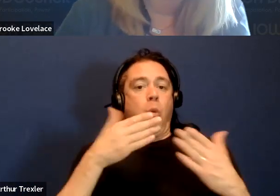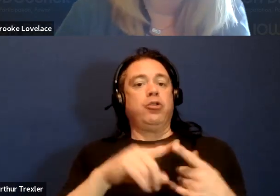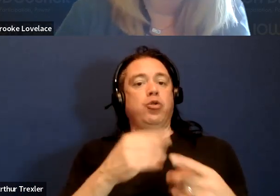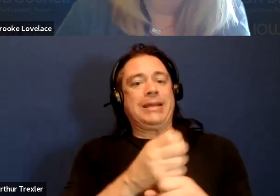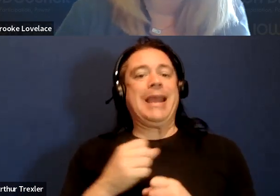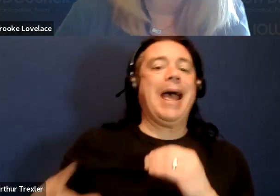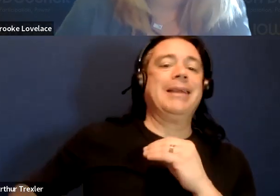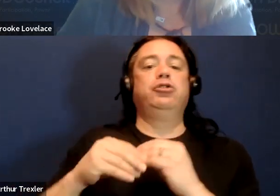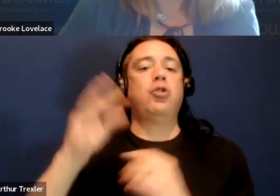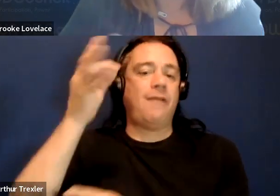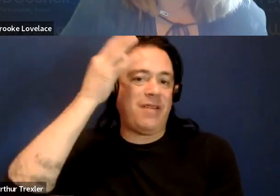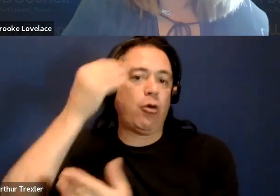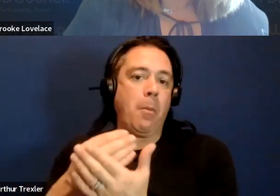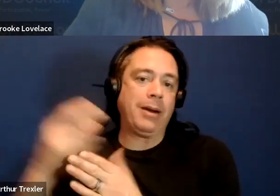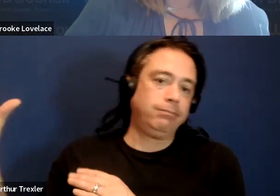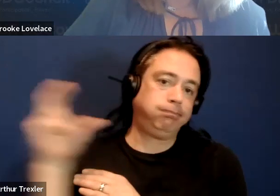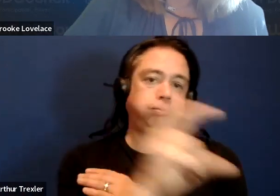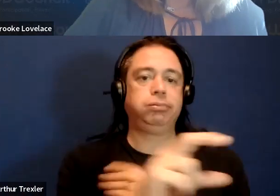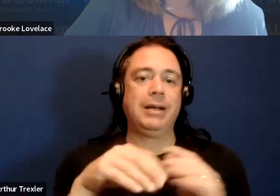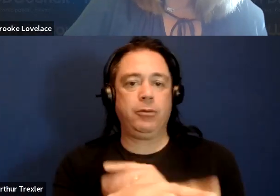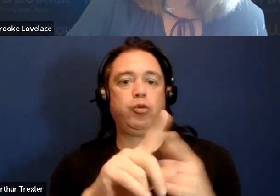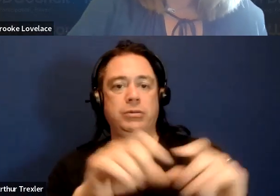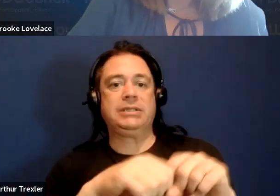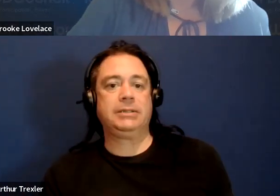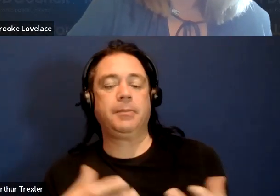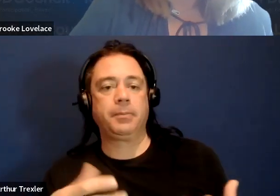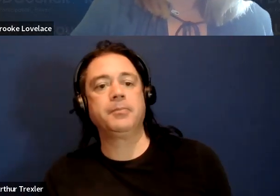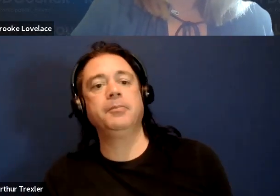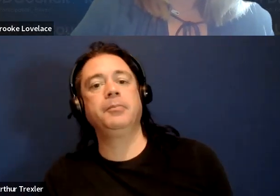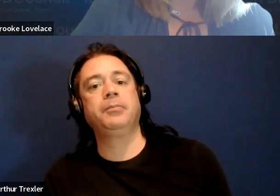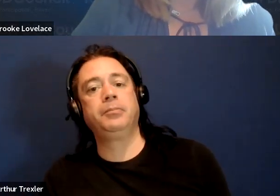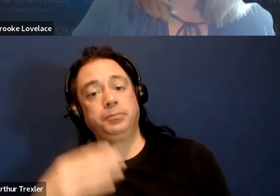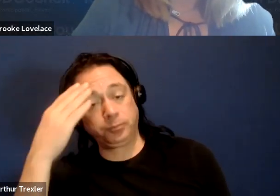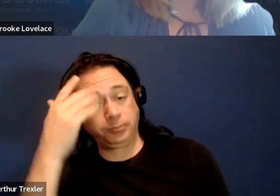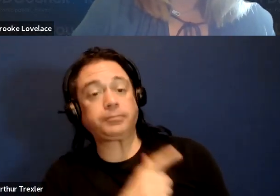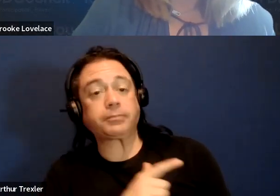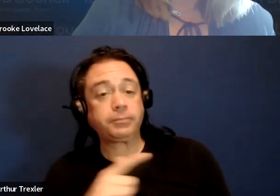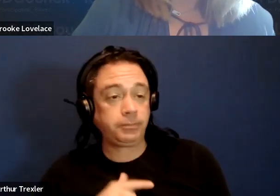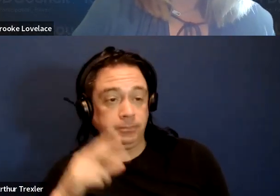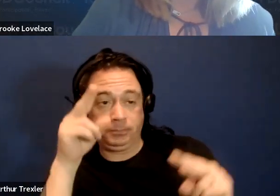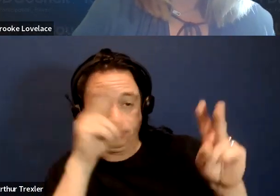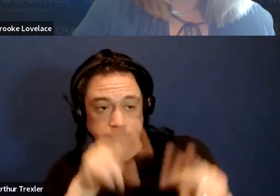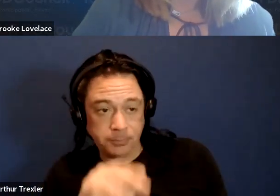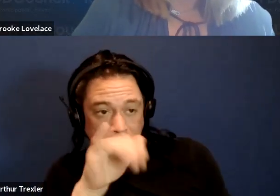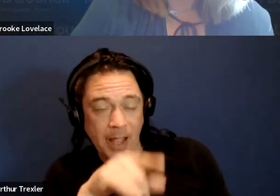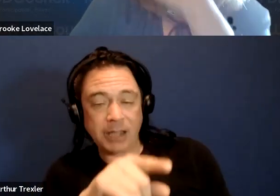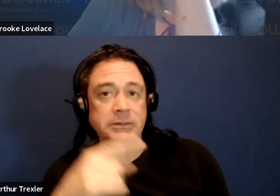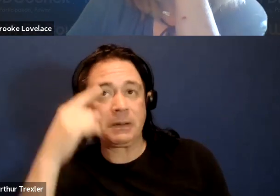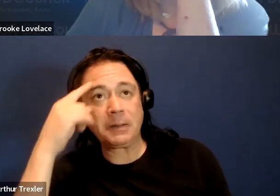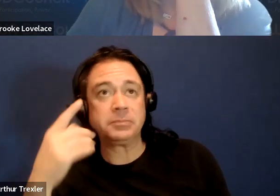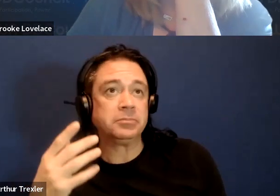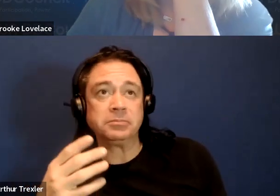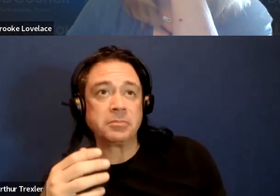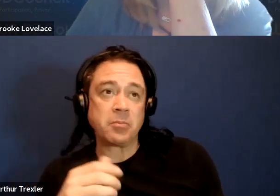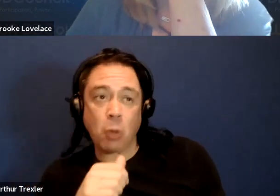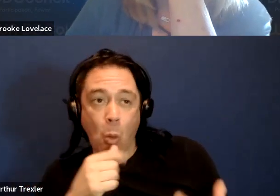additional federal money into the system. So I know legislators are looking at that and thinking it won't